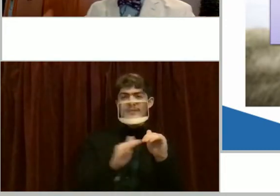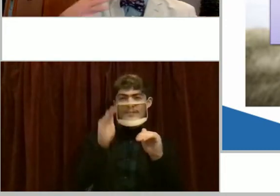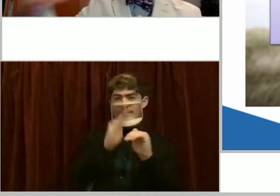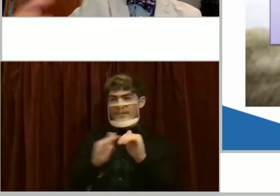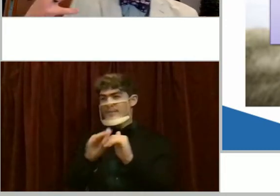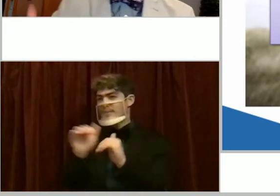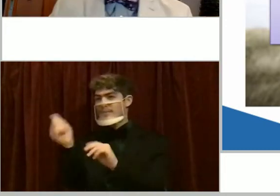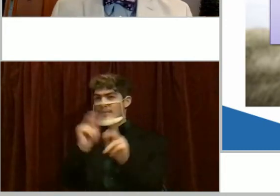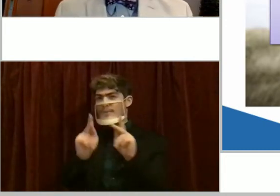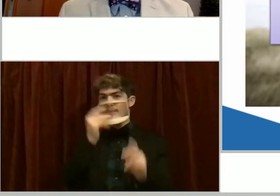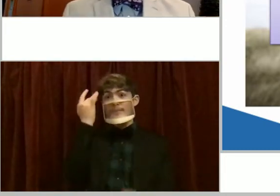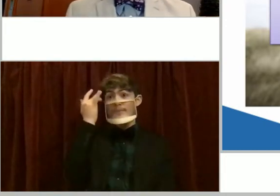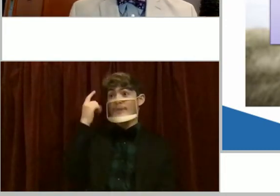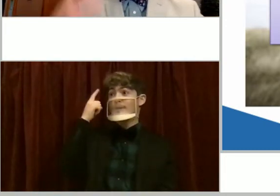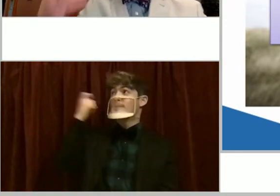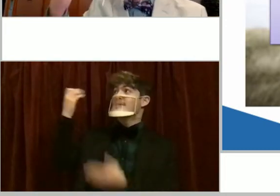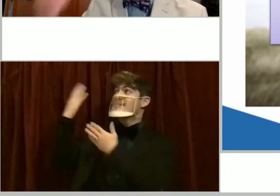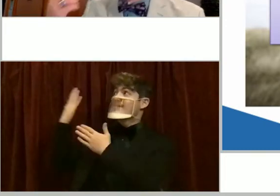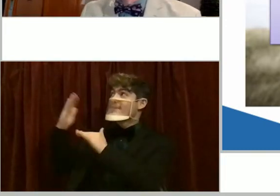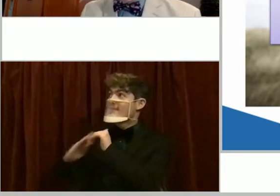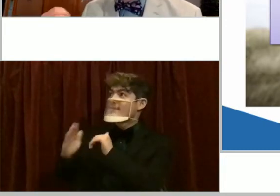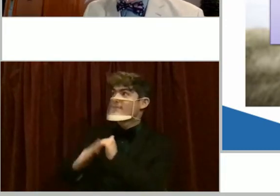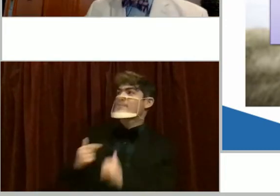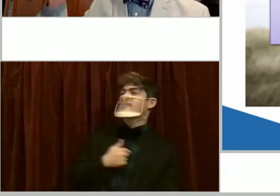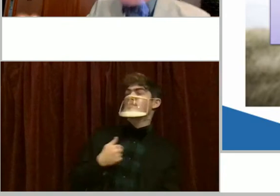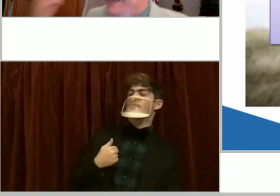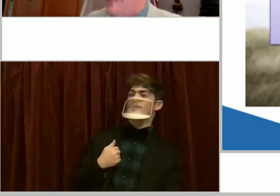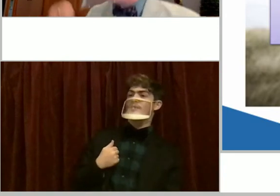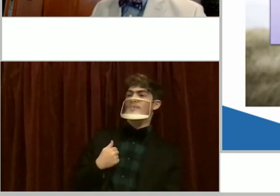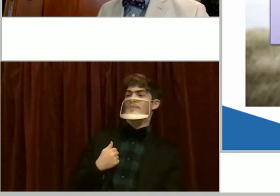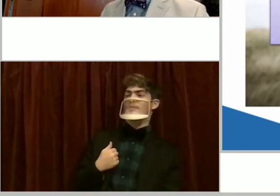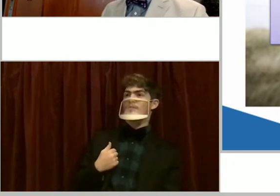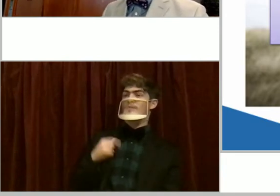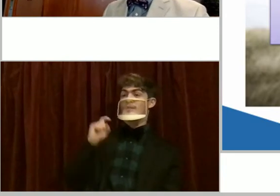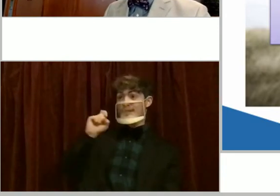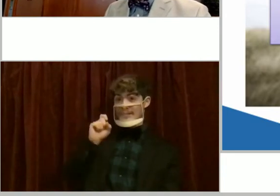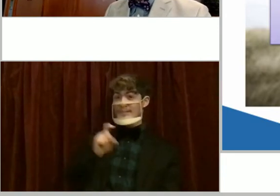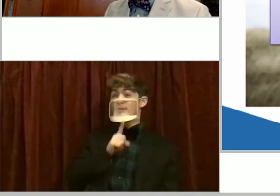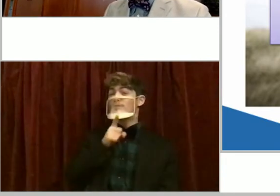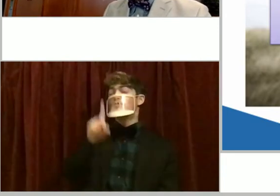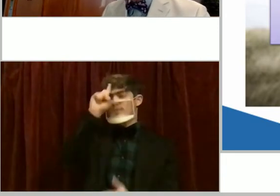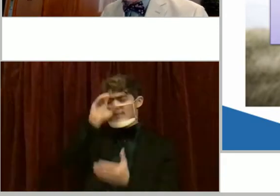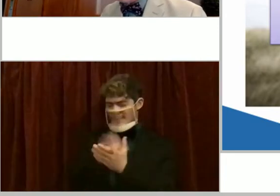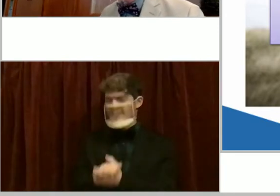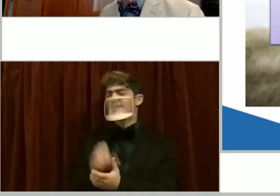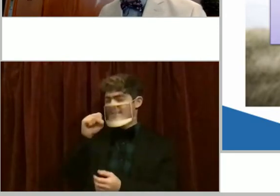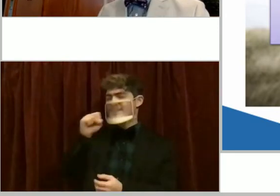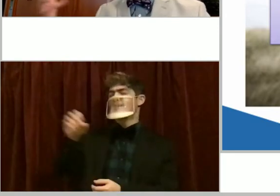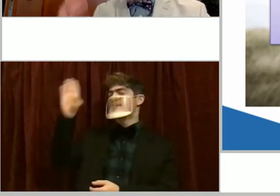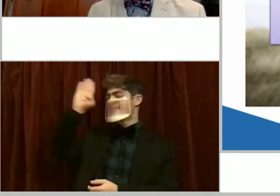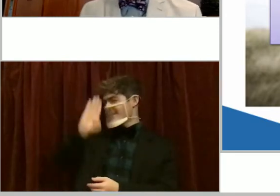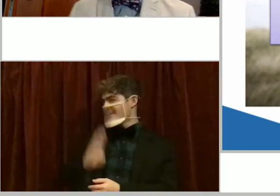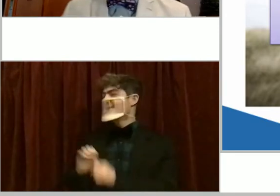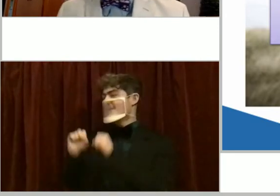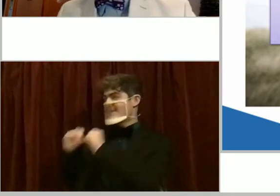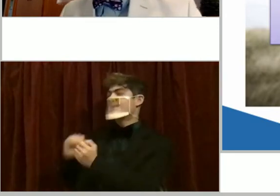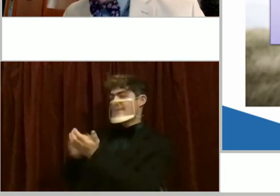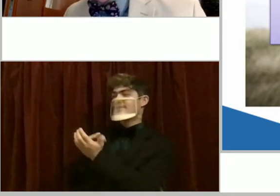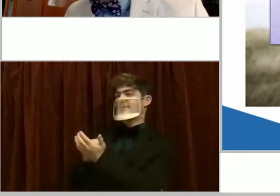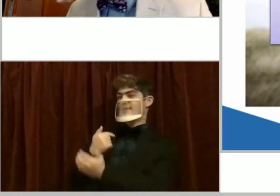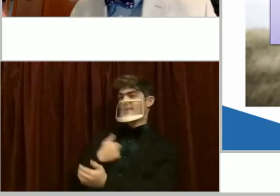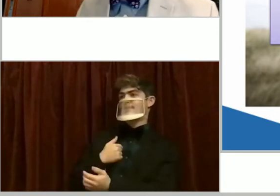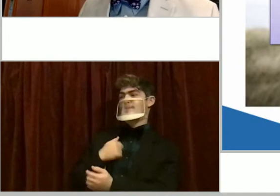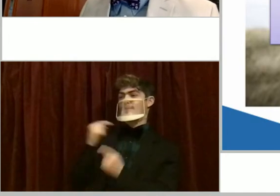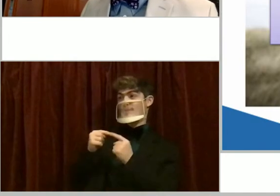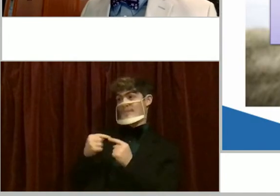from God, but we can only experience that if we truly believe we can count on God when we have need, which is basically all the